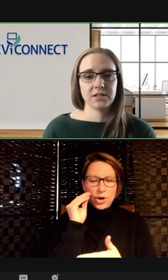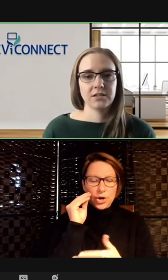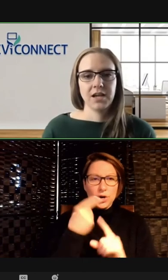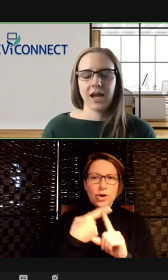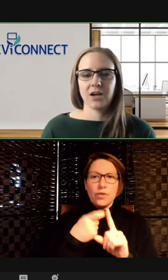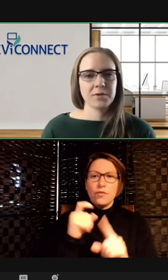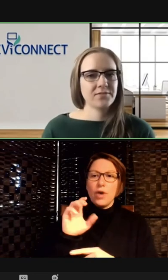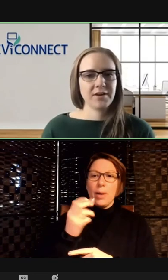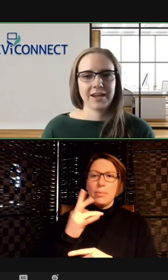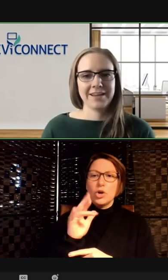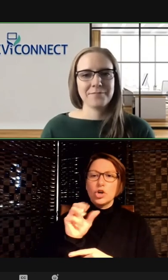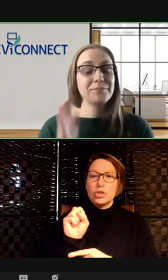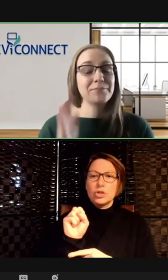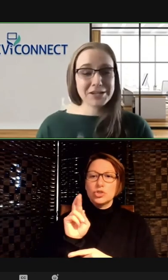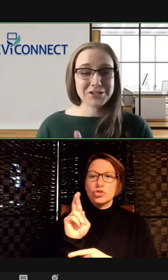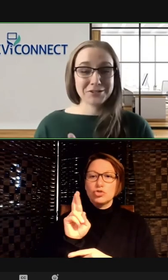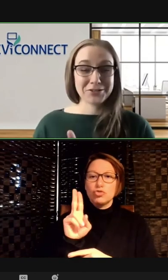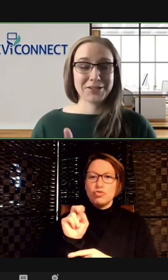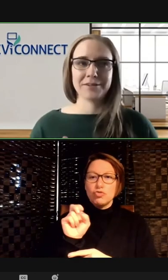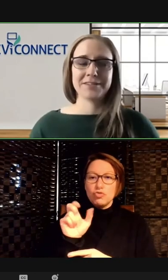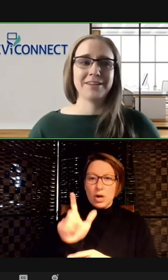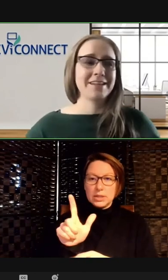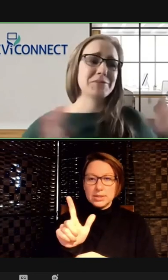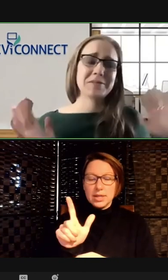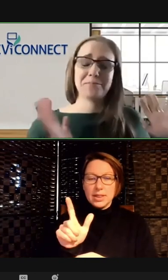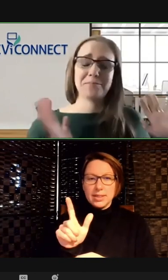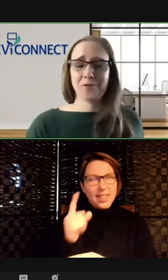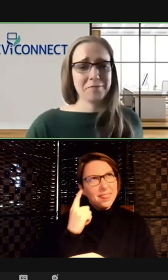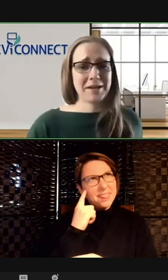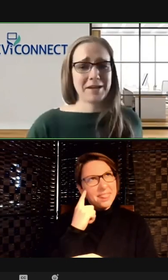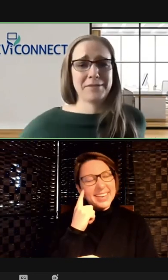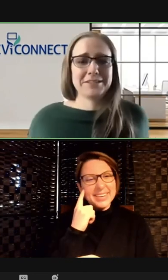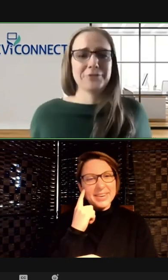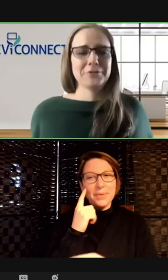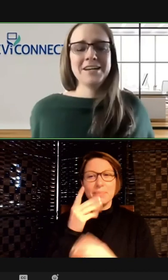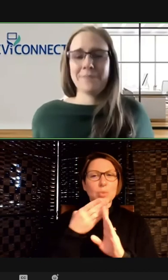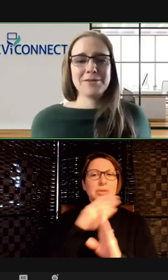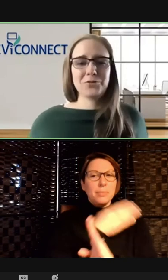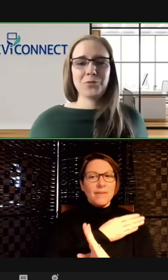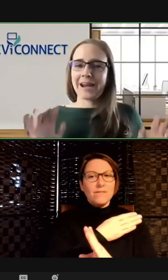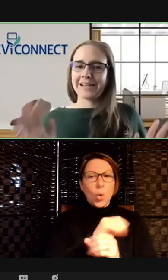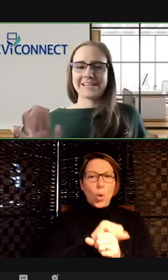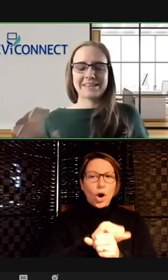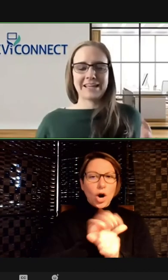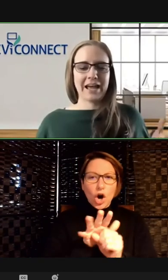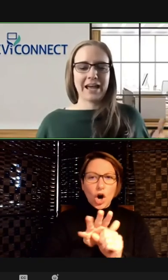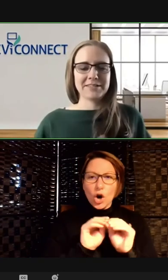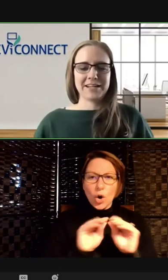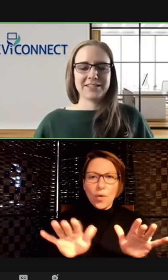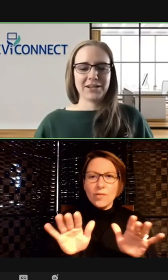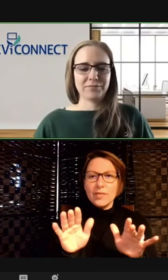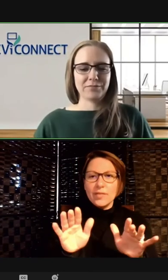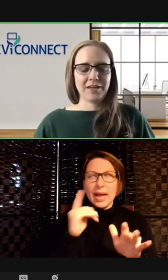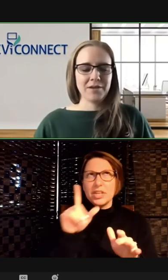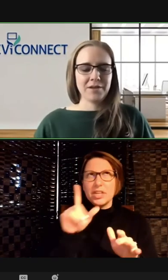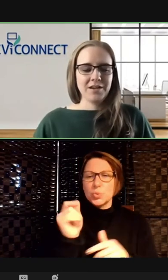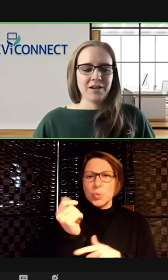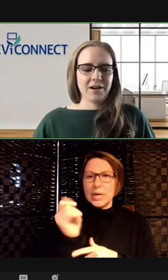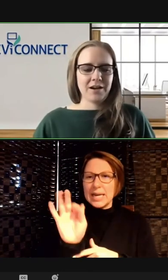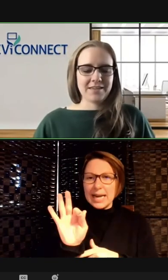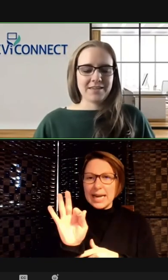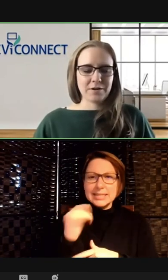Chris Russell. I always forget, but I'm pretty sure it was Chris Russell. I think this was like before the pandemic. So maybe 2019 that I was at a session